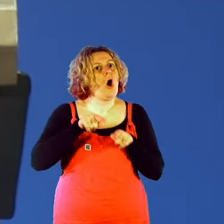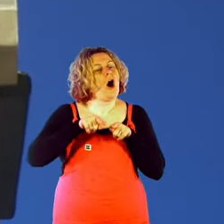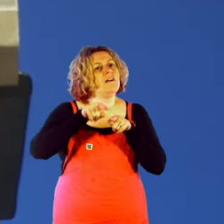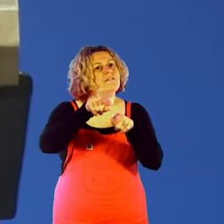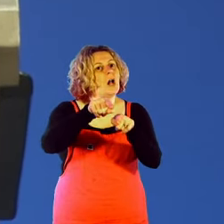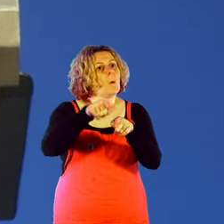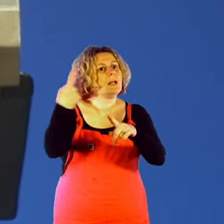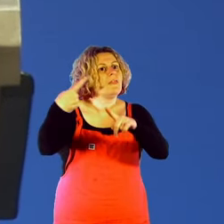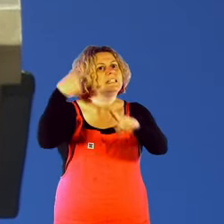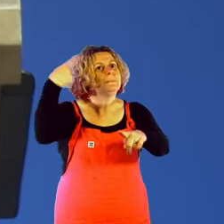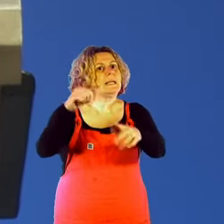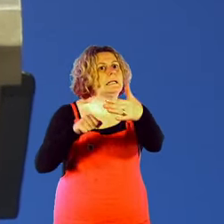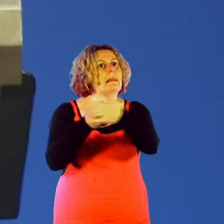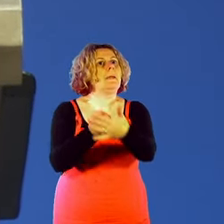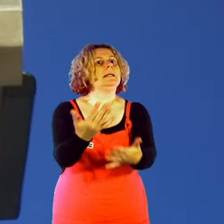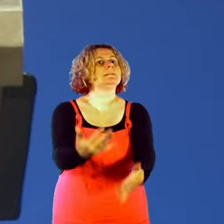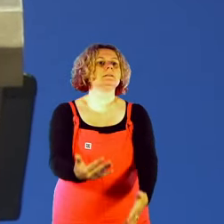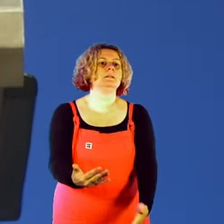my mistake.